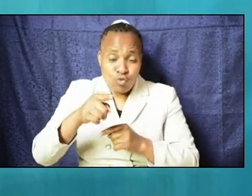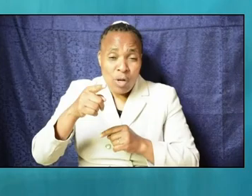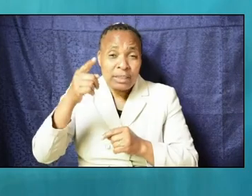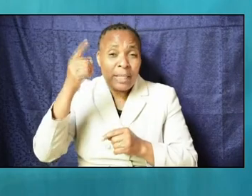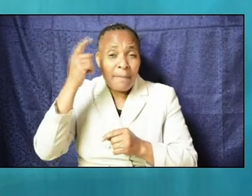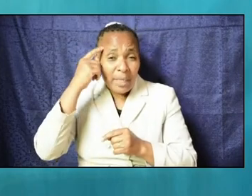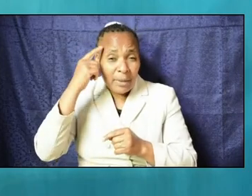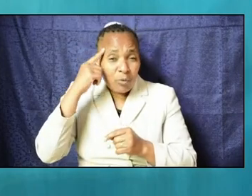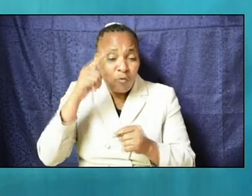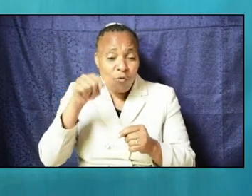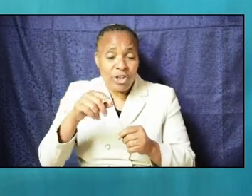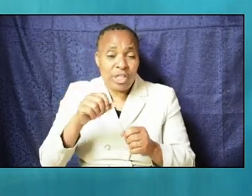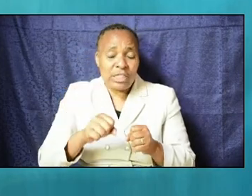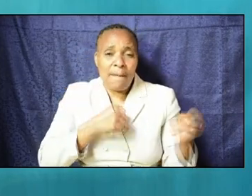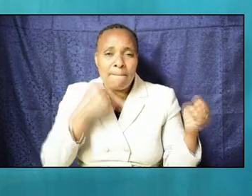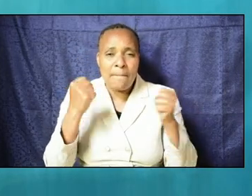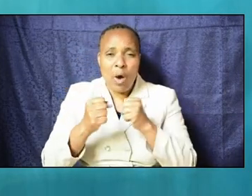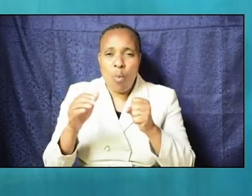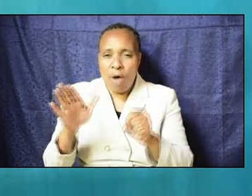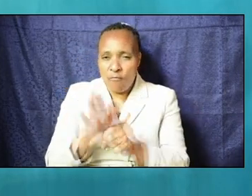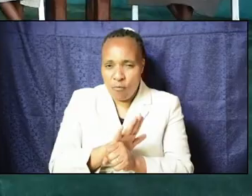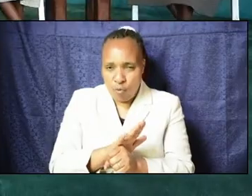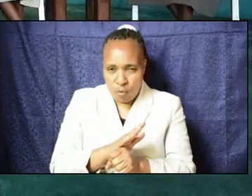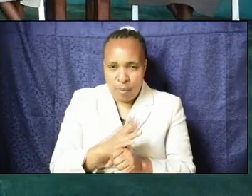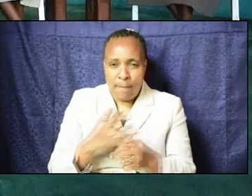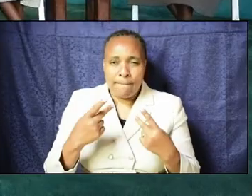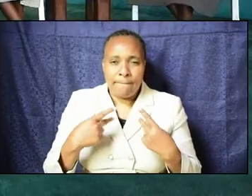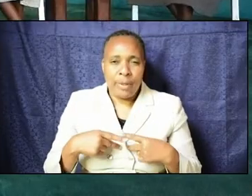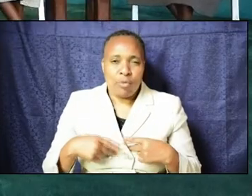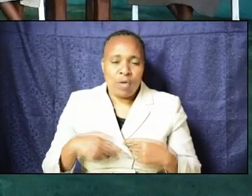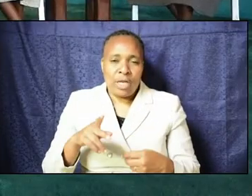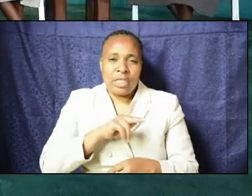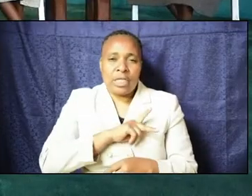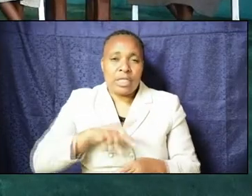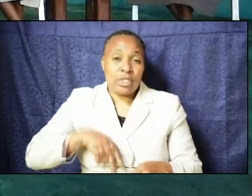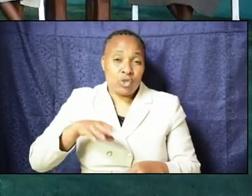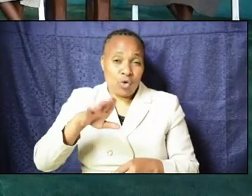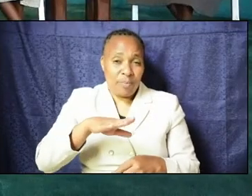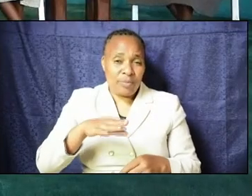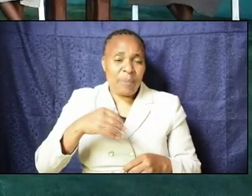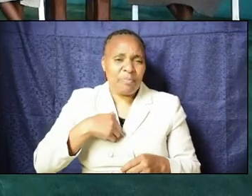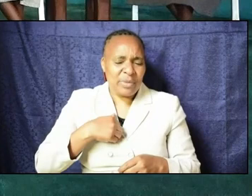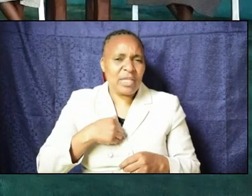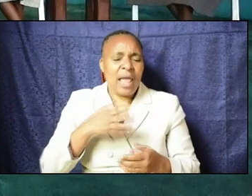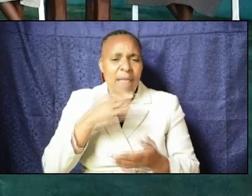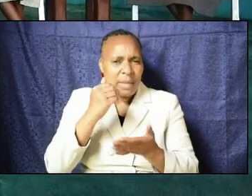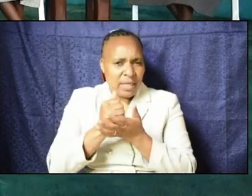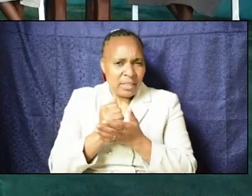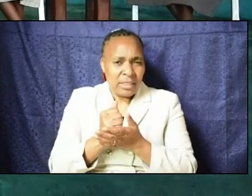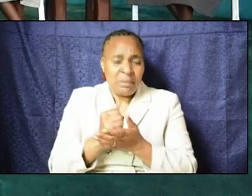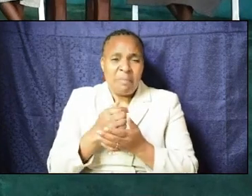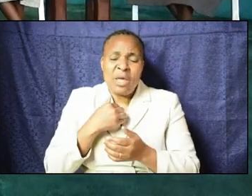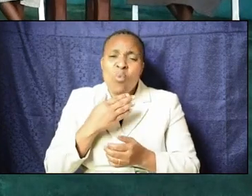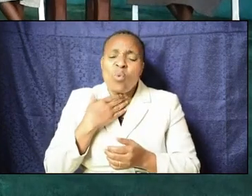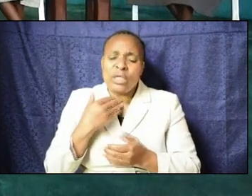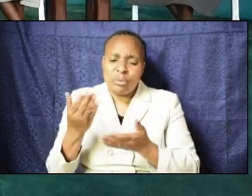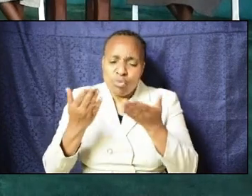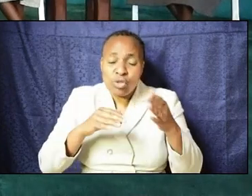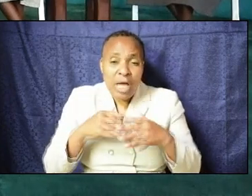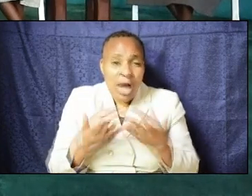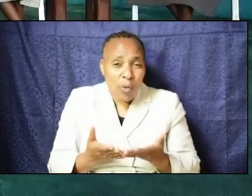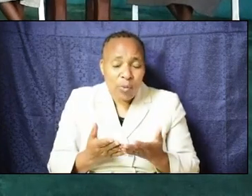this superpower. Amen, amen. I love the way that is actually brought out, where it's